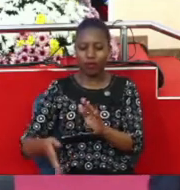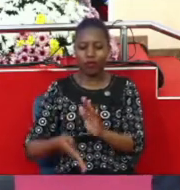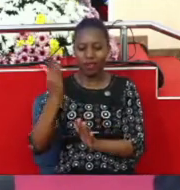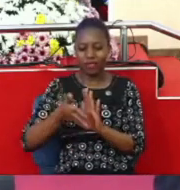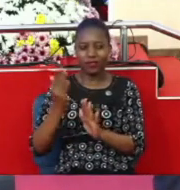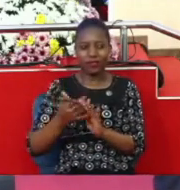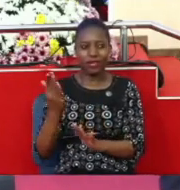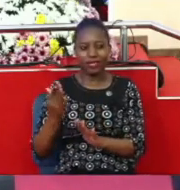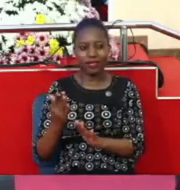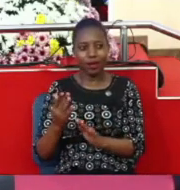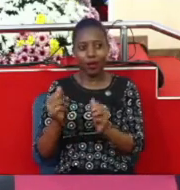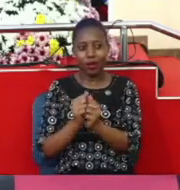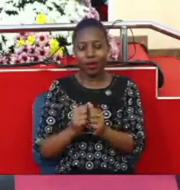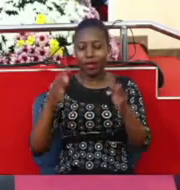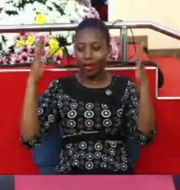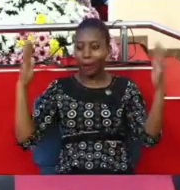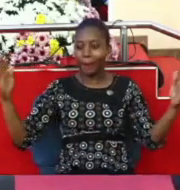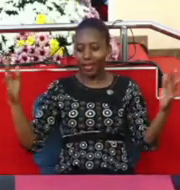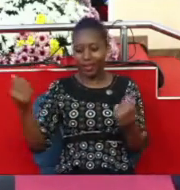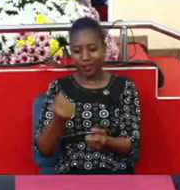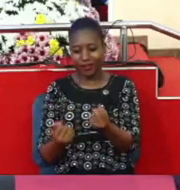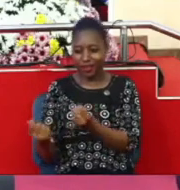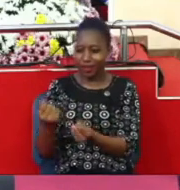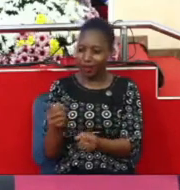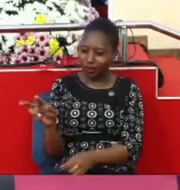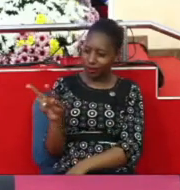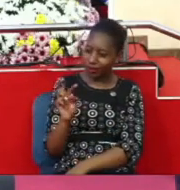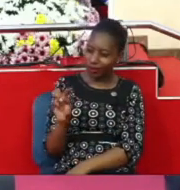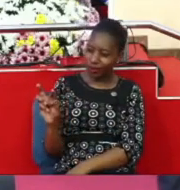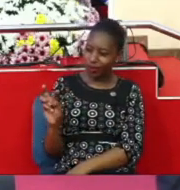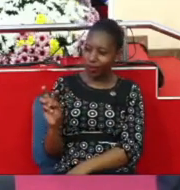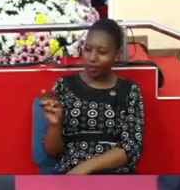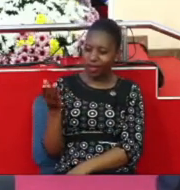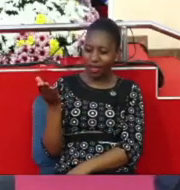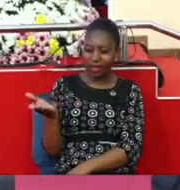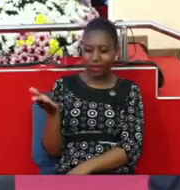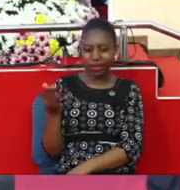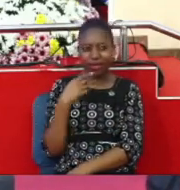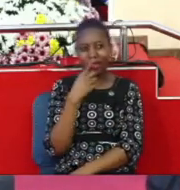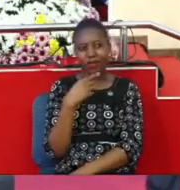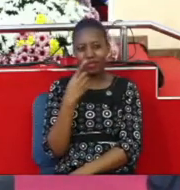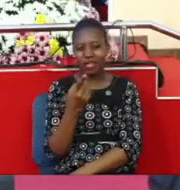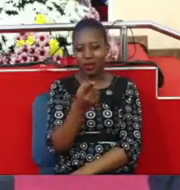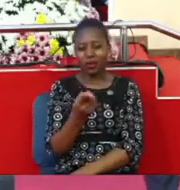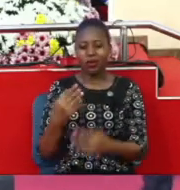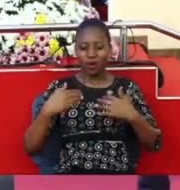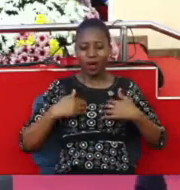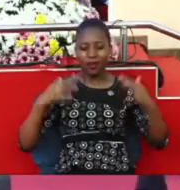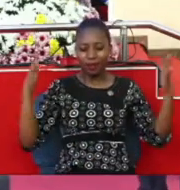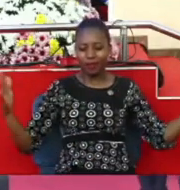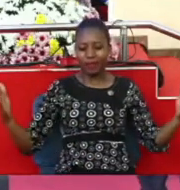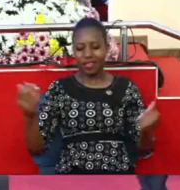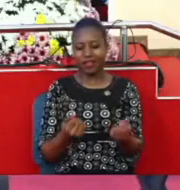machine, you look at them, you are actually telling them, "Wewe una machine unafanya nini nayo? Si unipatie machine kuonyesha vile